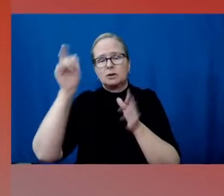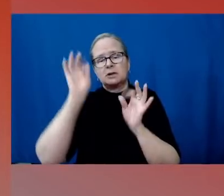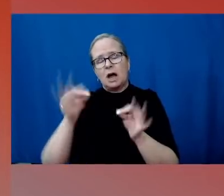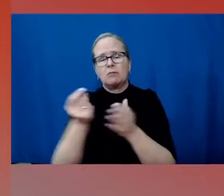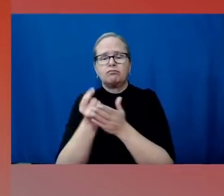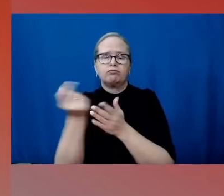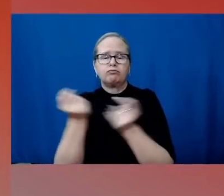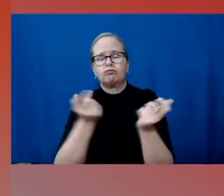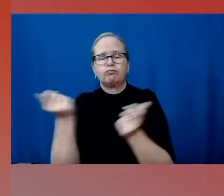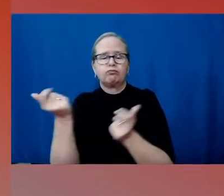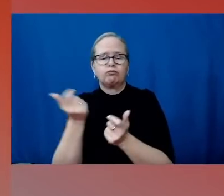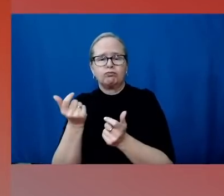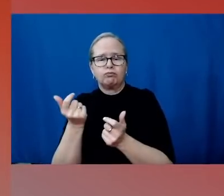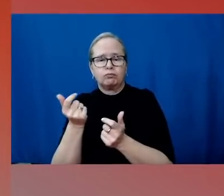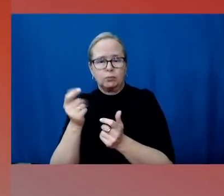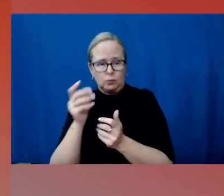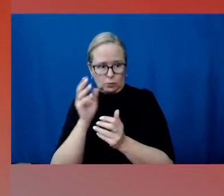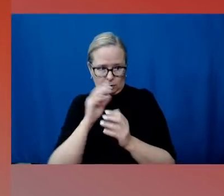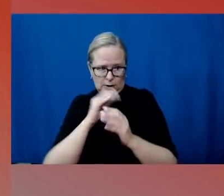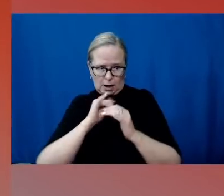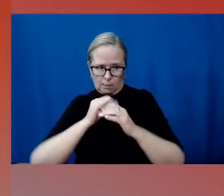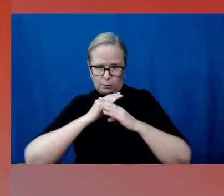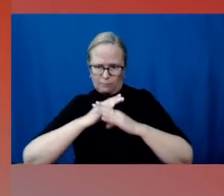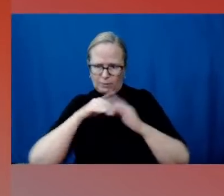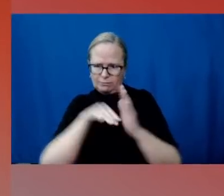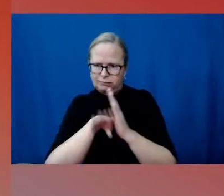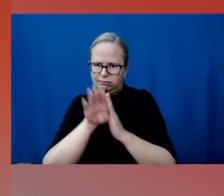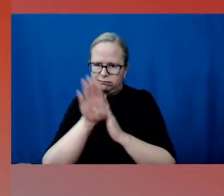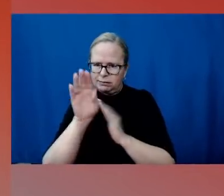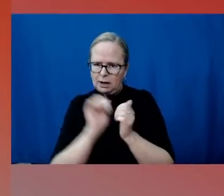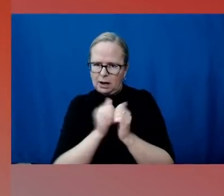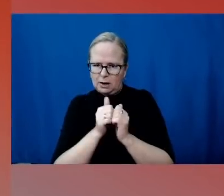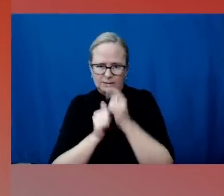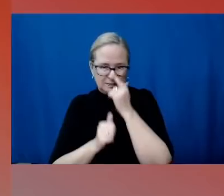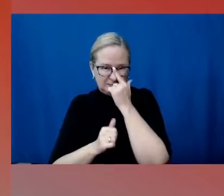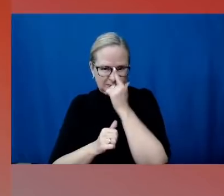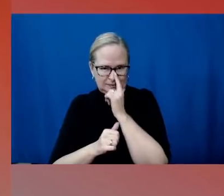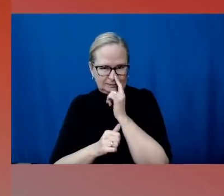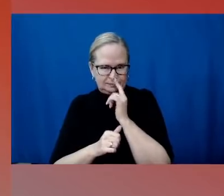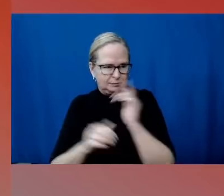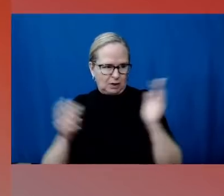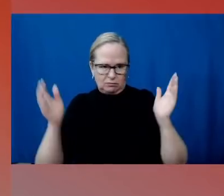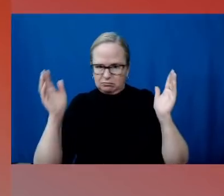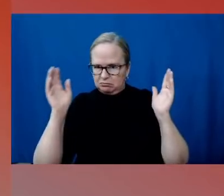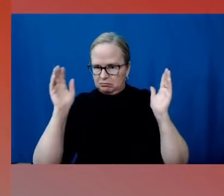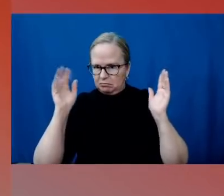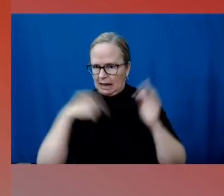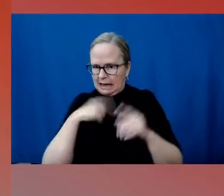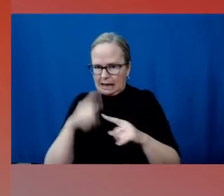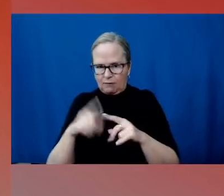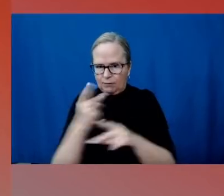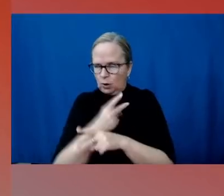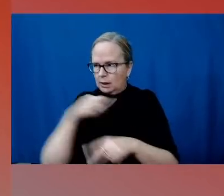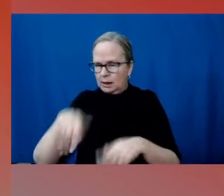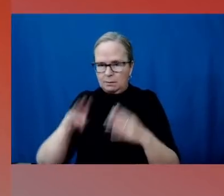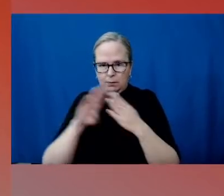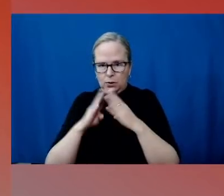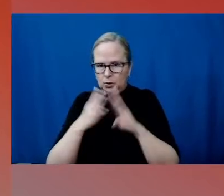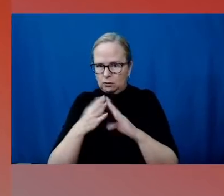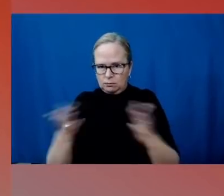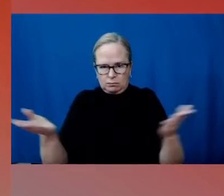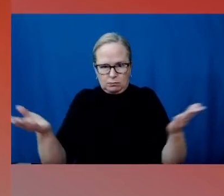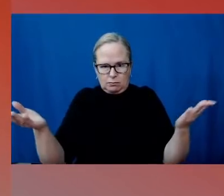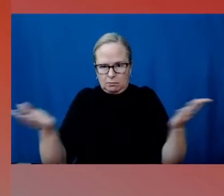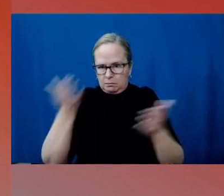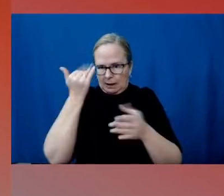do to this current wave? Will Omicron, I mean, I can't even figure out exactly how we judge how much is currently